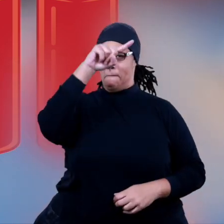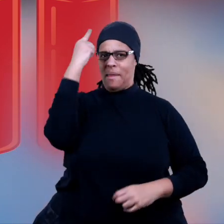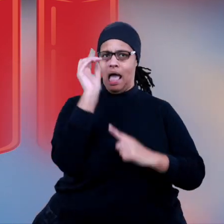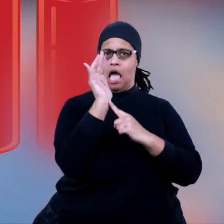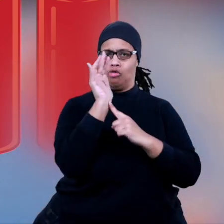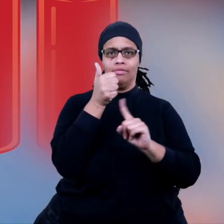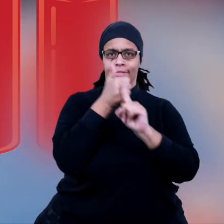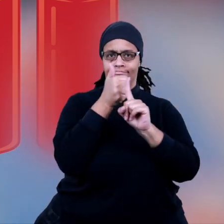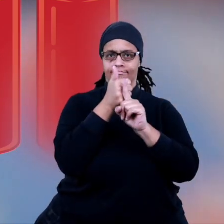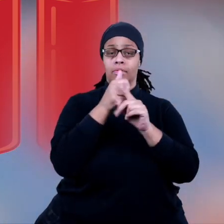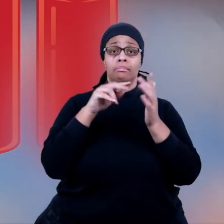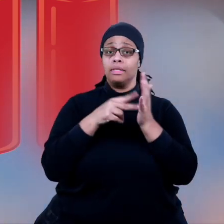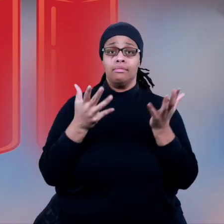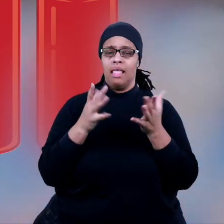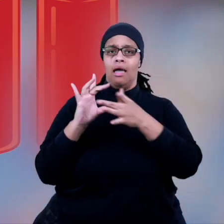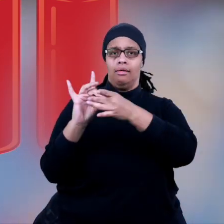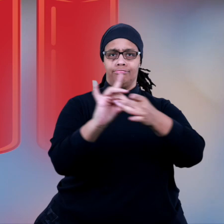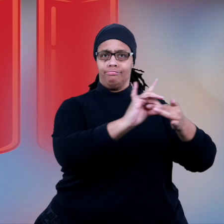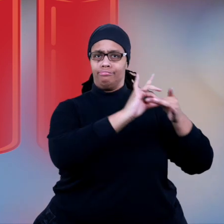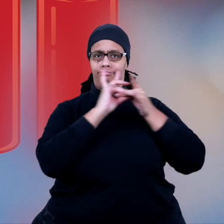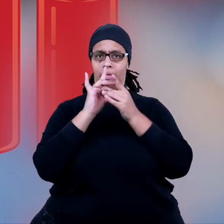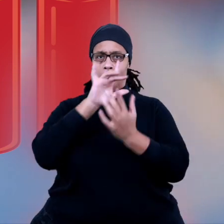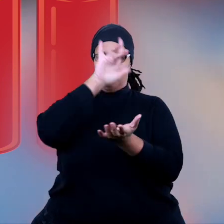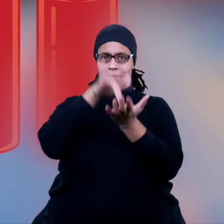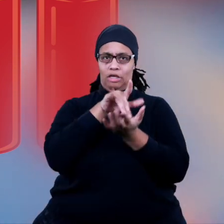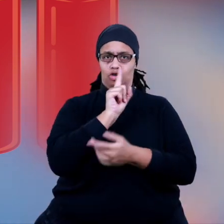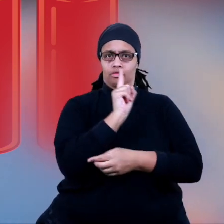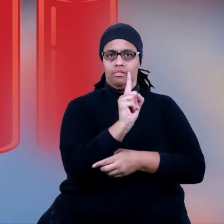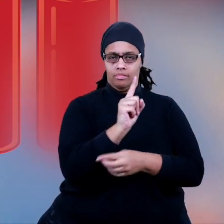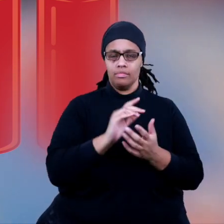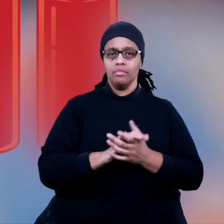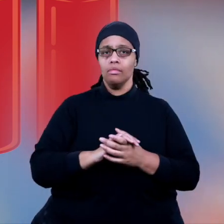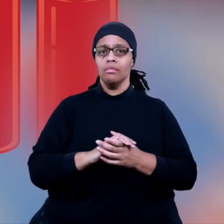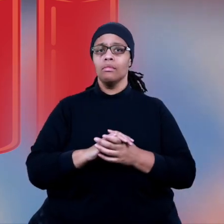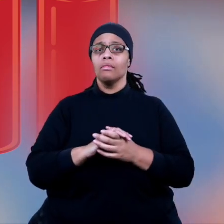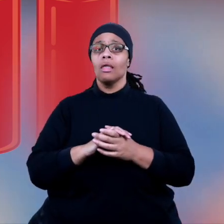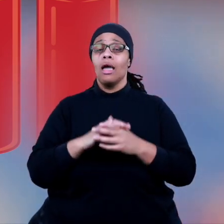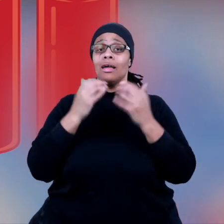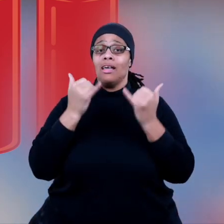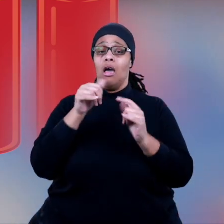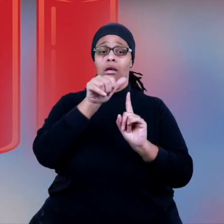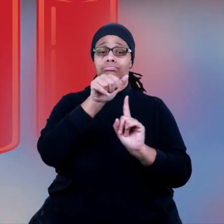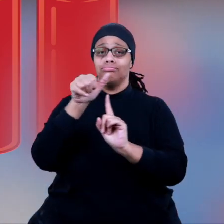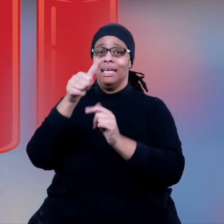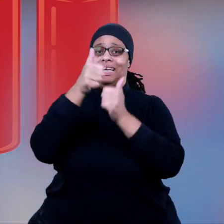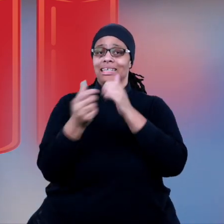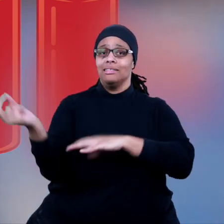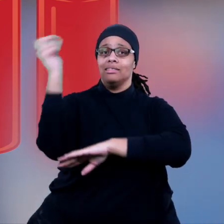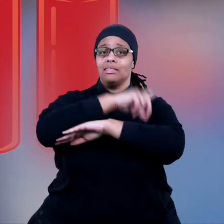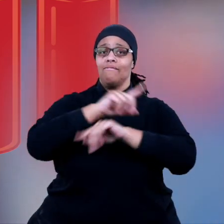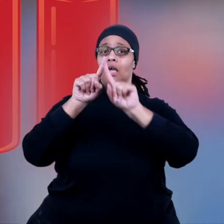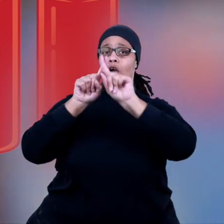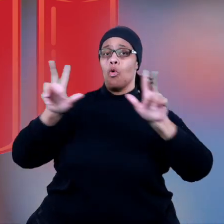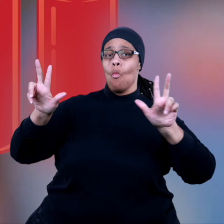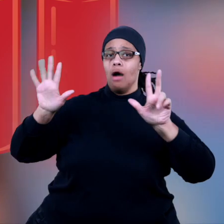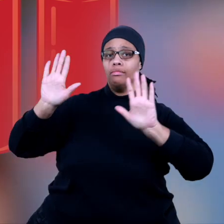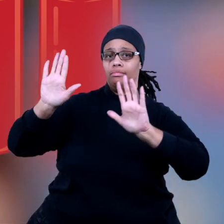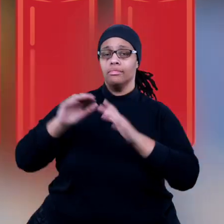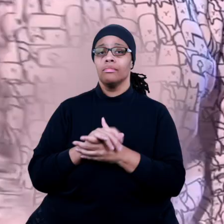candle, which symbolizes unity, is placed in the middle. 1 candle is lit during each day of